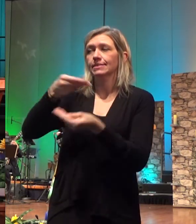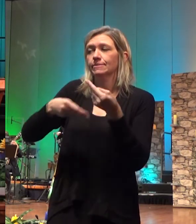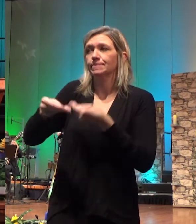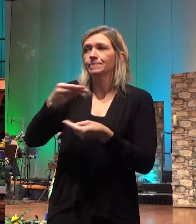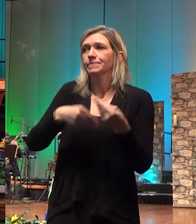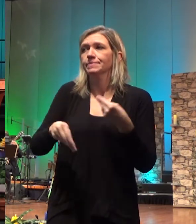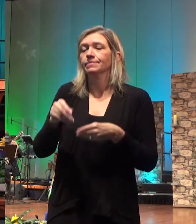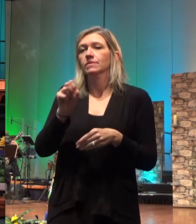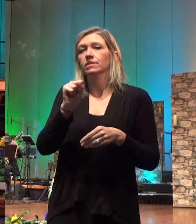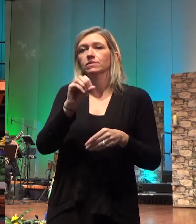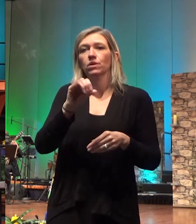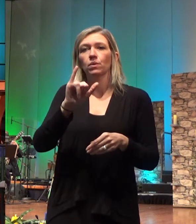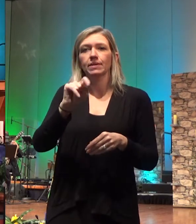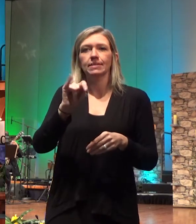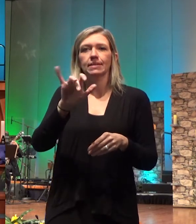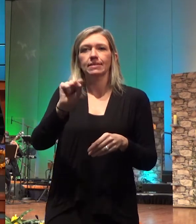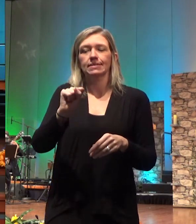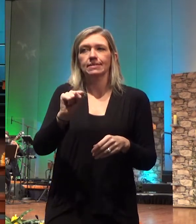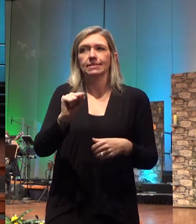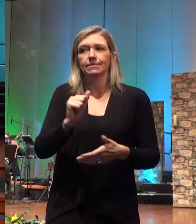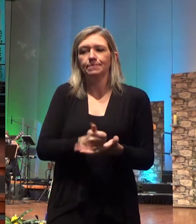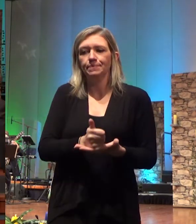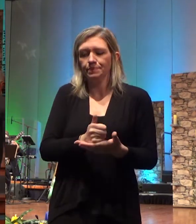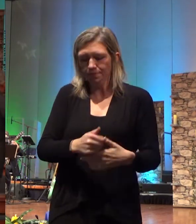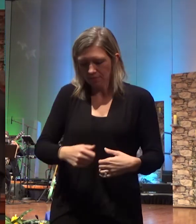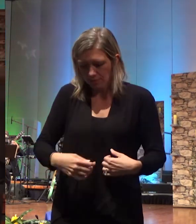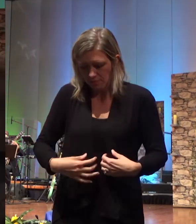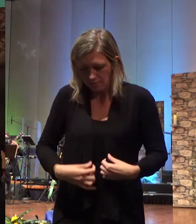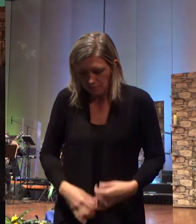circulate. And so it is.